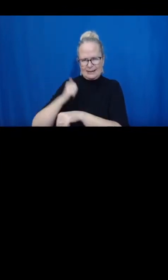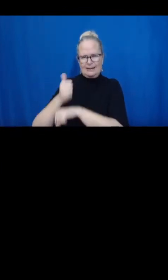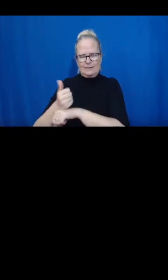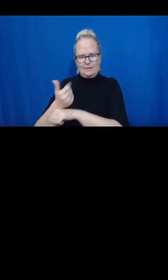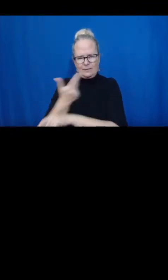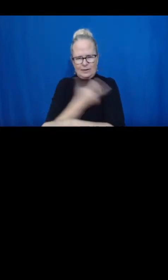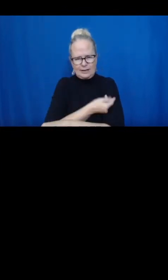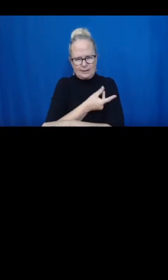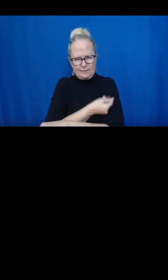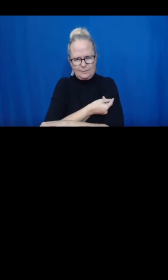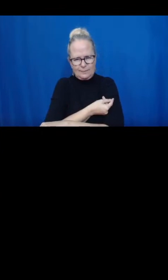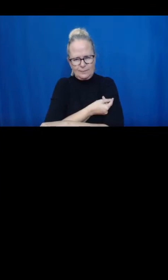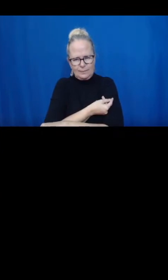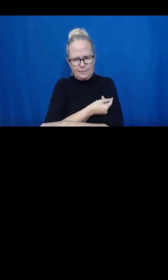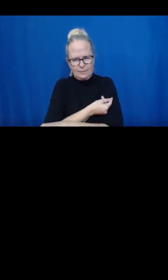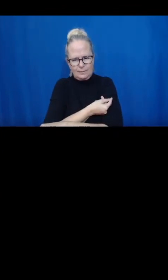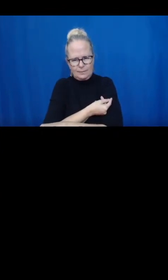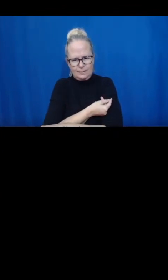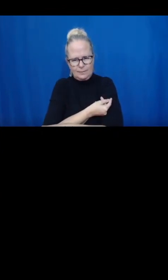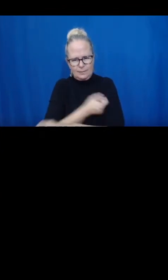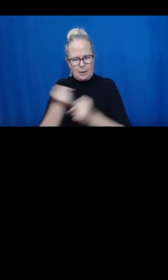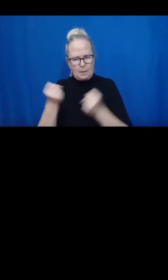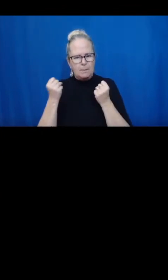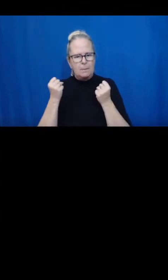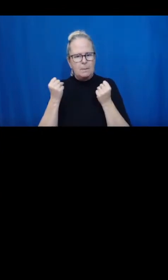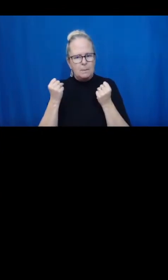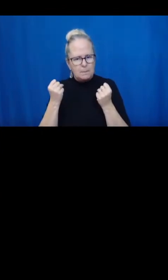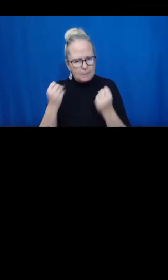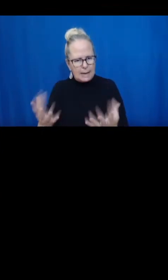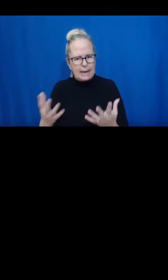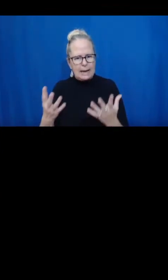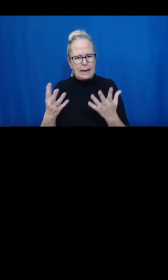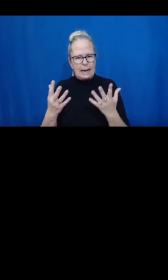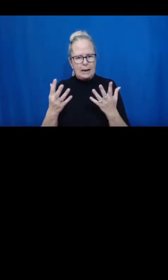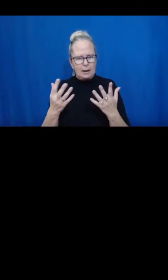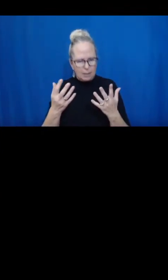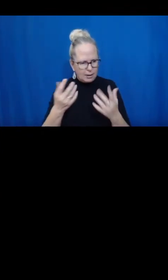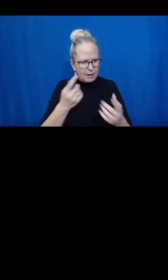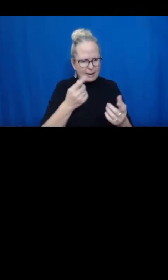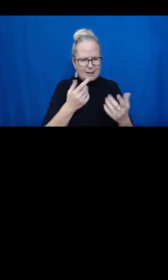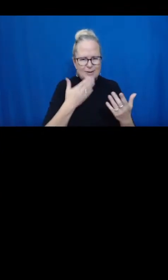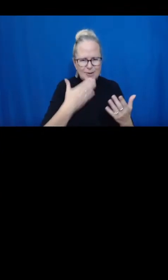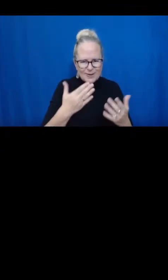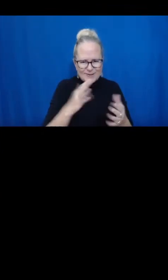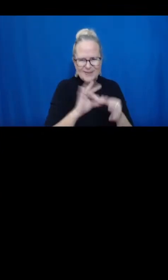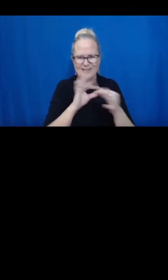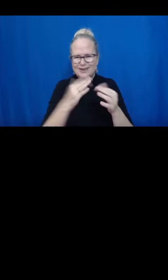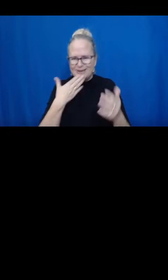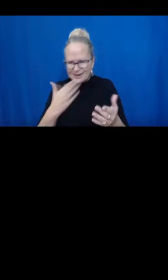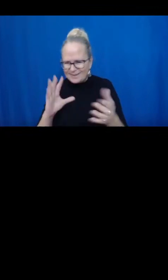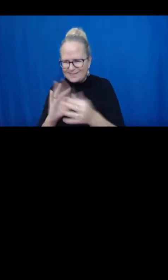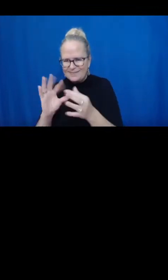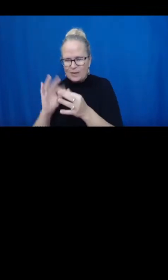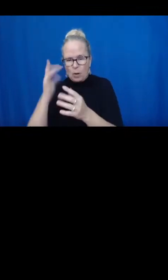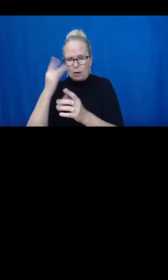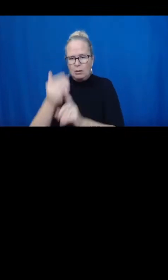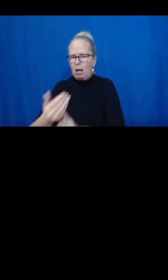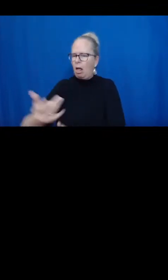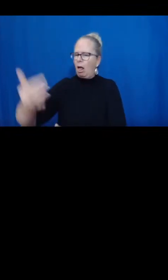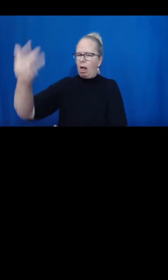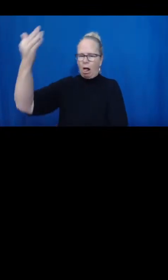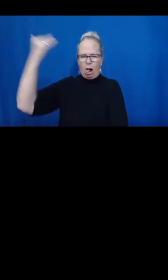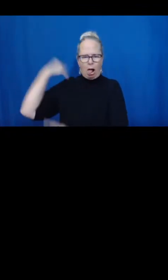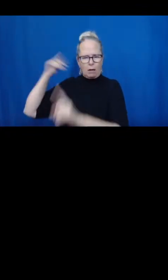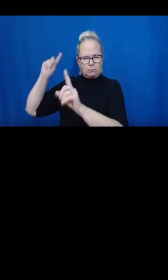into other things before, and that global community coming together to create such great advancements.